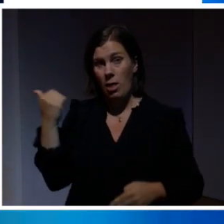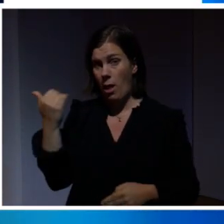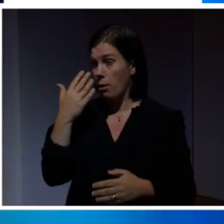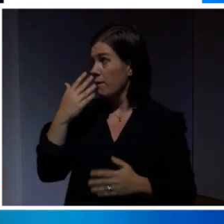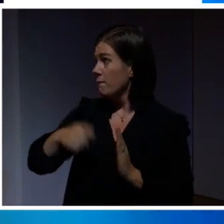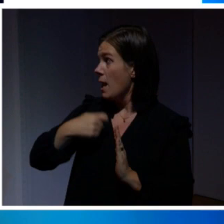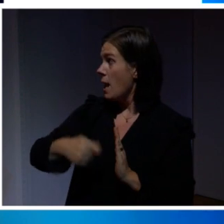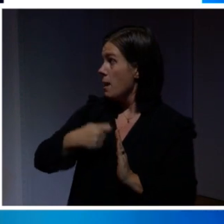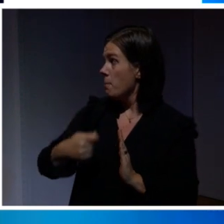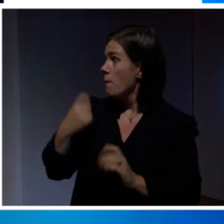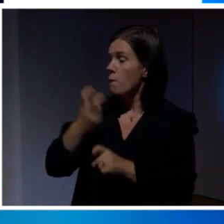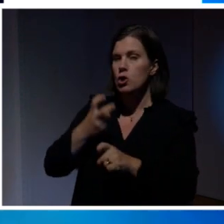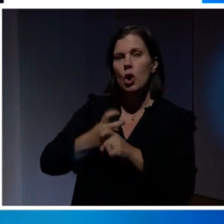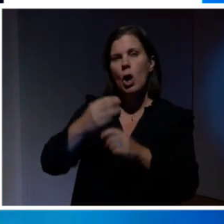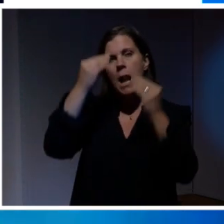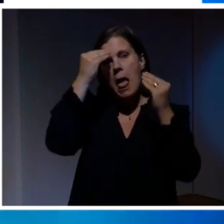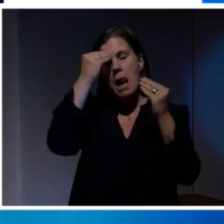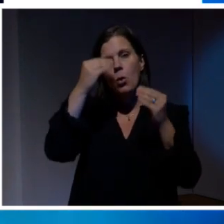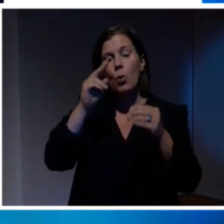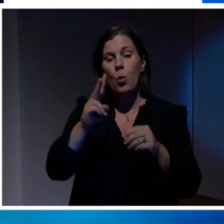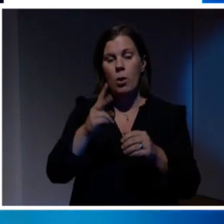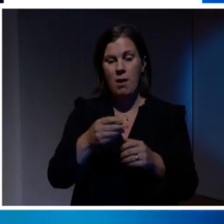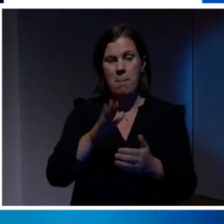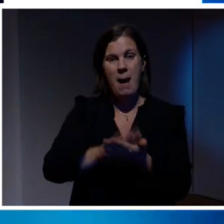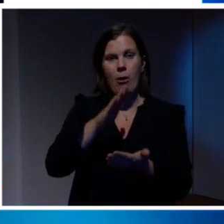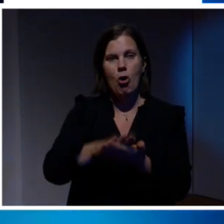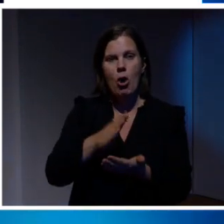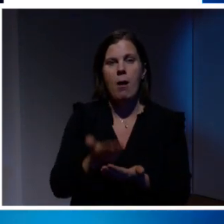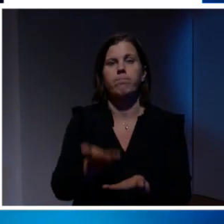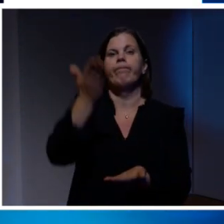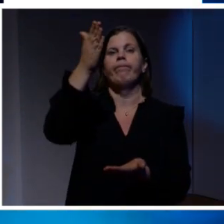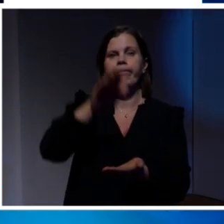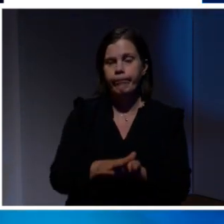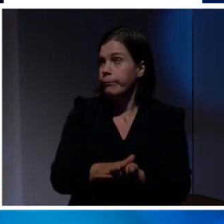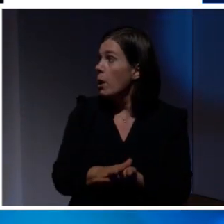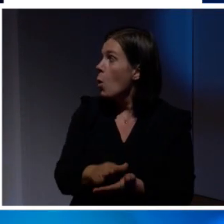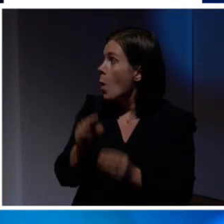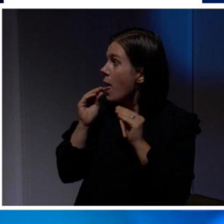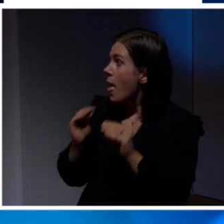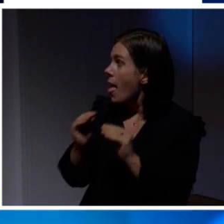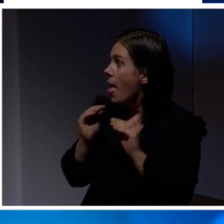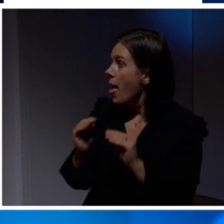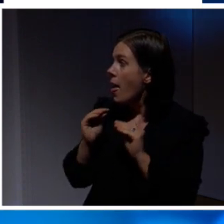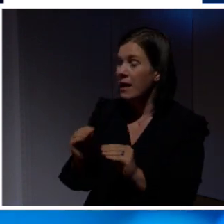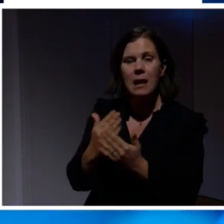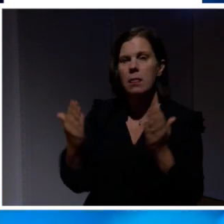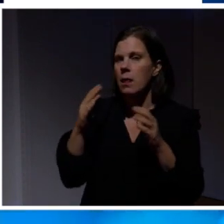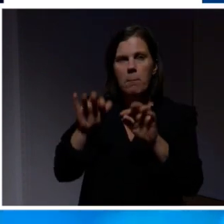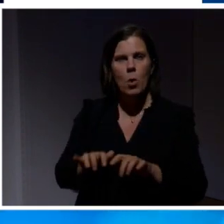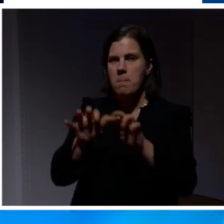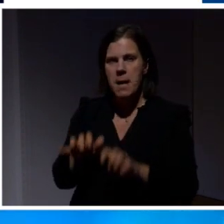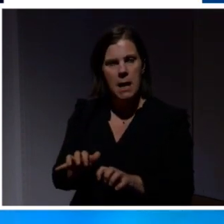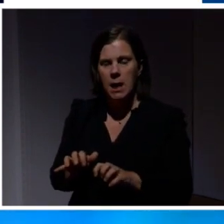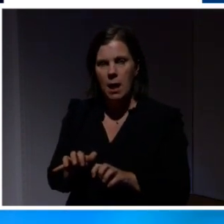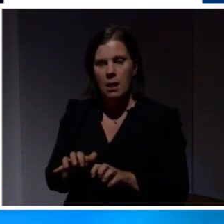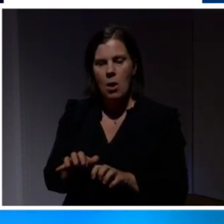is trying to learn how to flip a pancake. And it learns this task not by being programmed, but